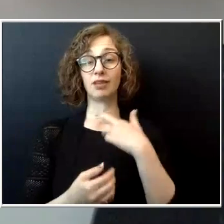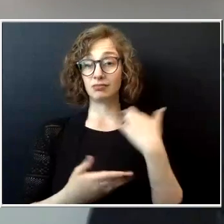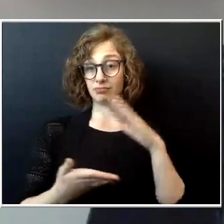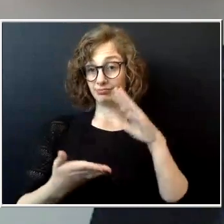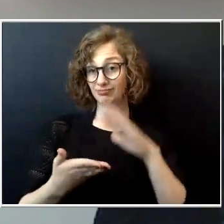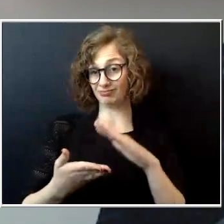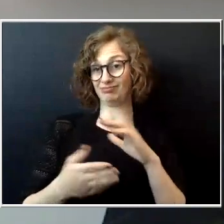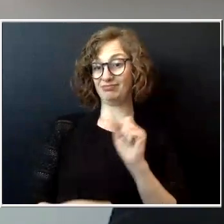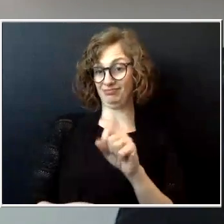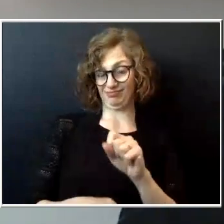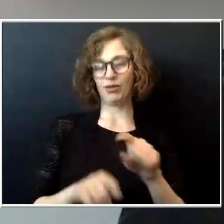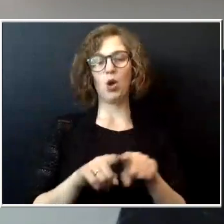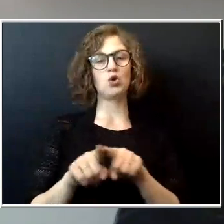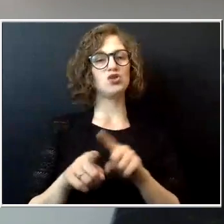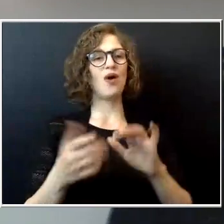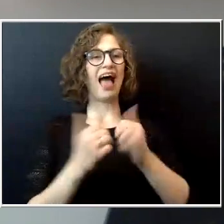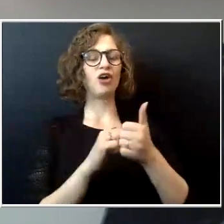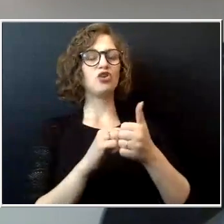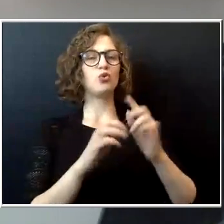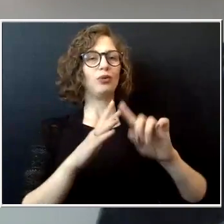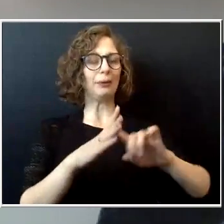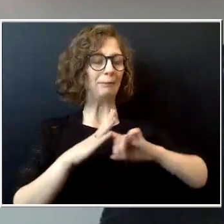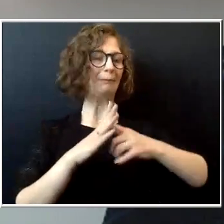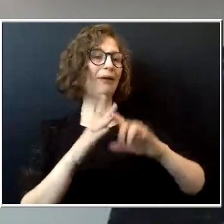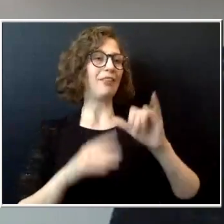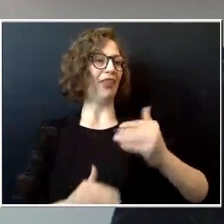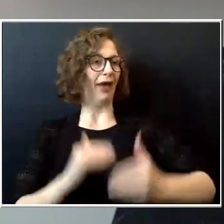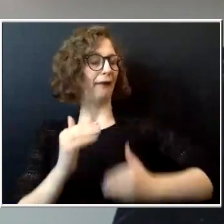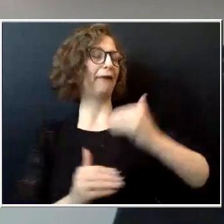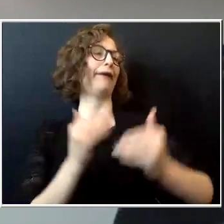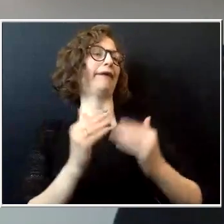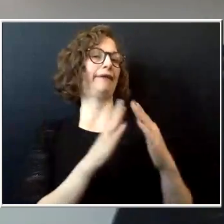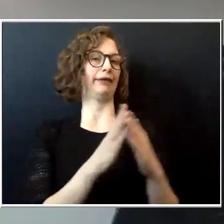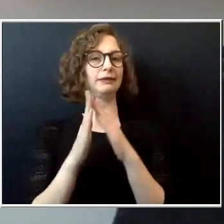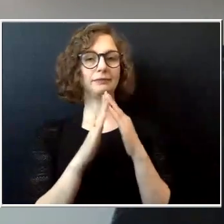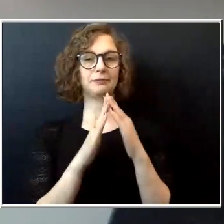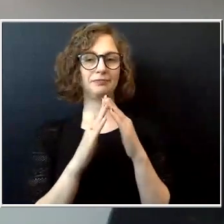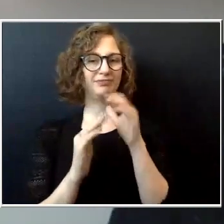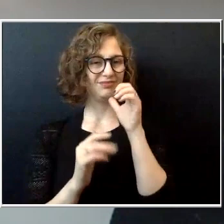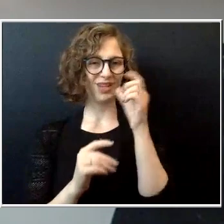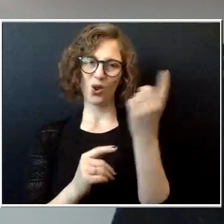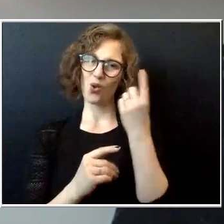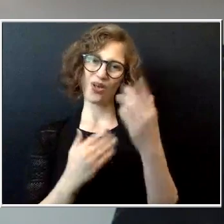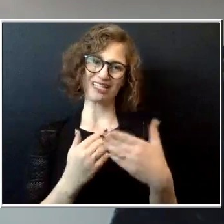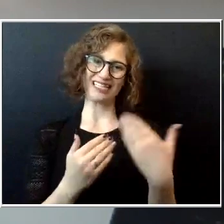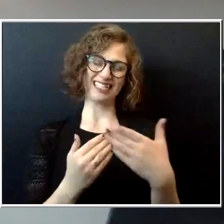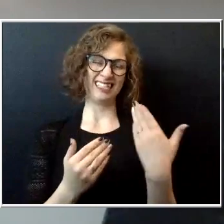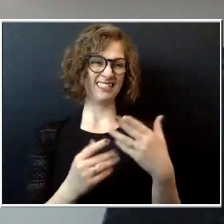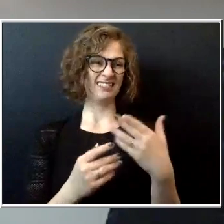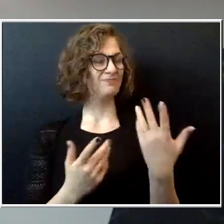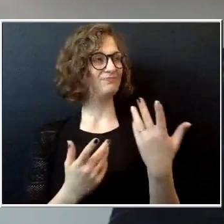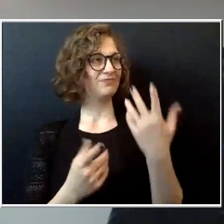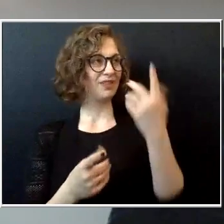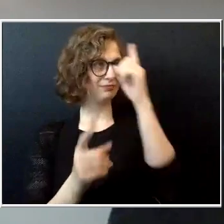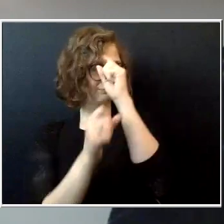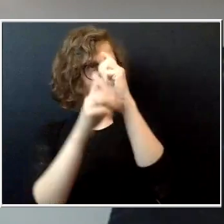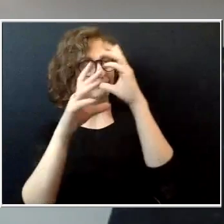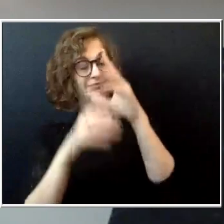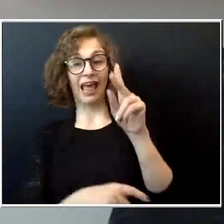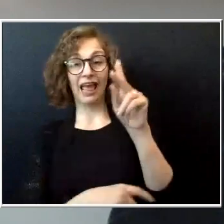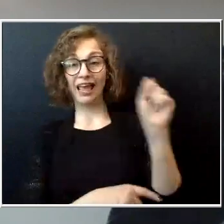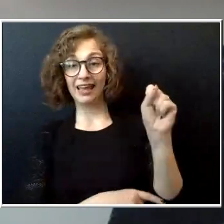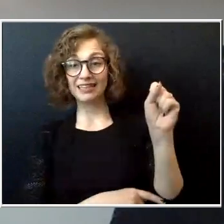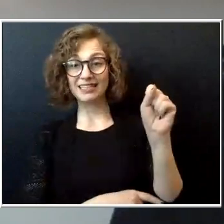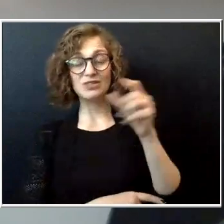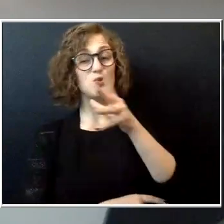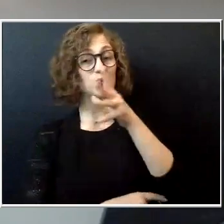in the community? And it's not always easy. And if you think about Kansas, for example, with rural populations that don't necessarily have access to